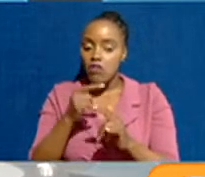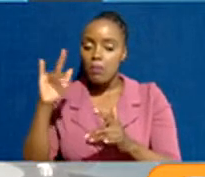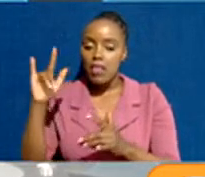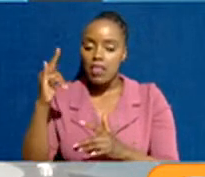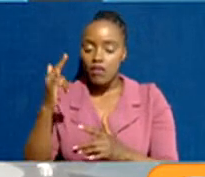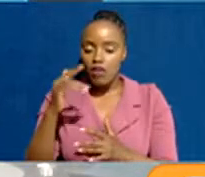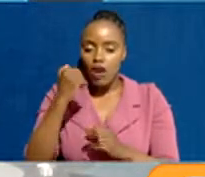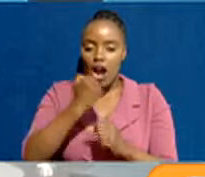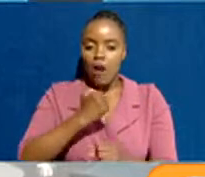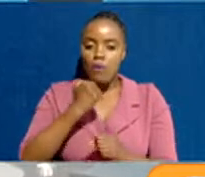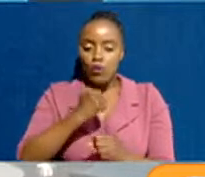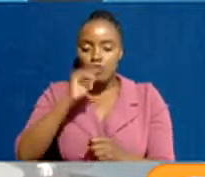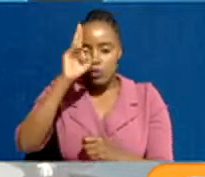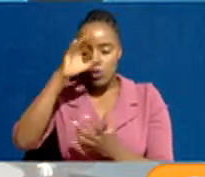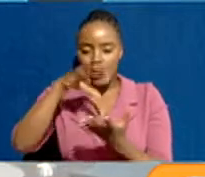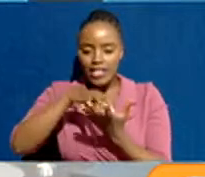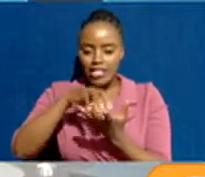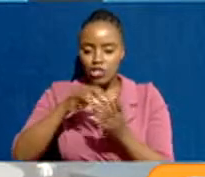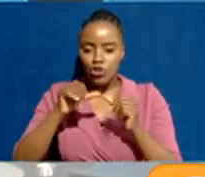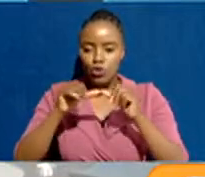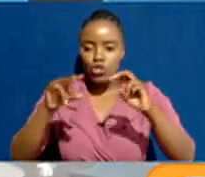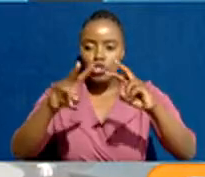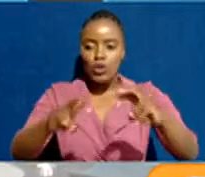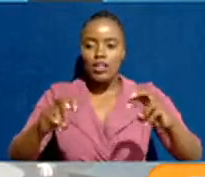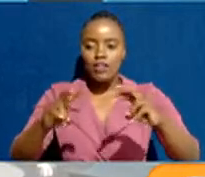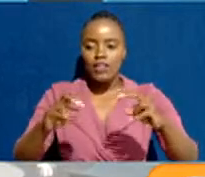Kamukunji Police Station are currently investigating the matter.